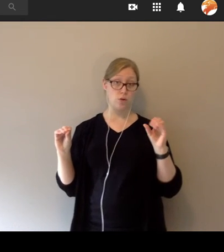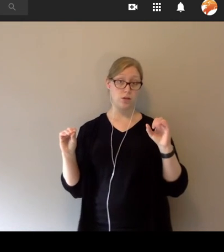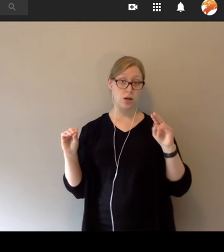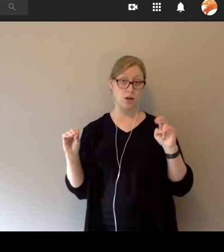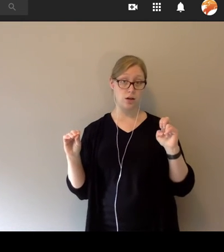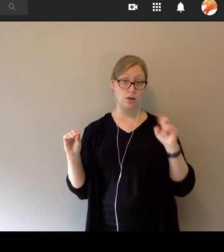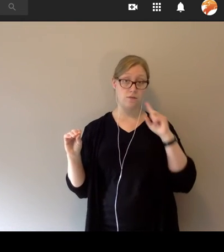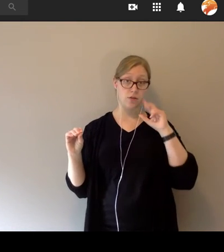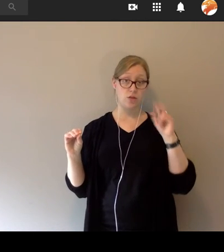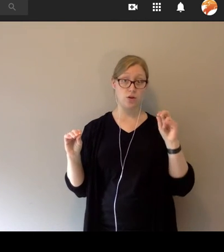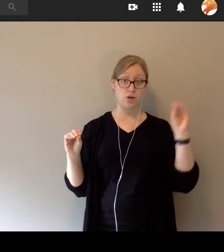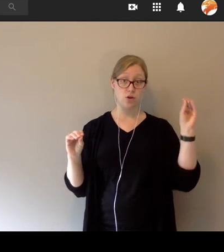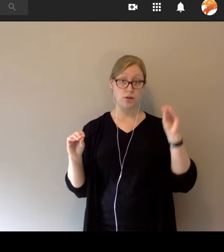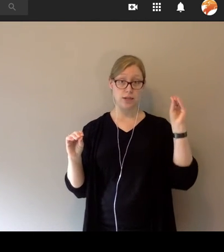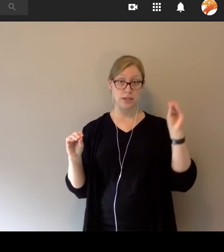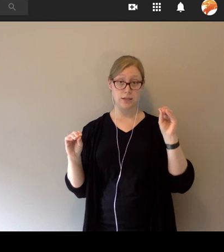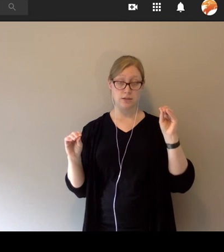of angle 30 degrees.